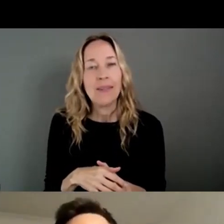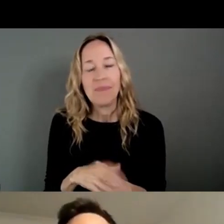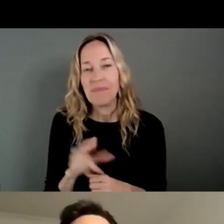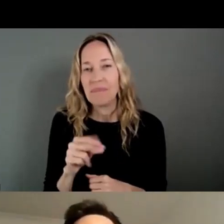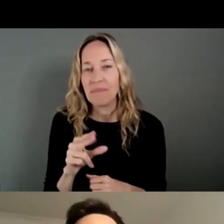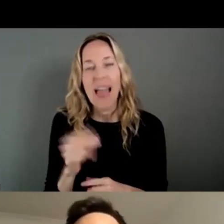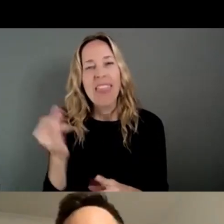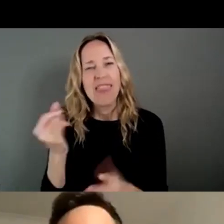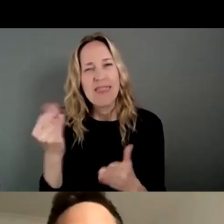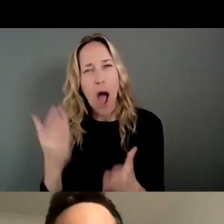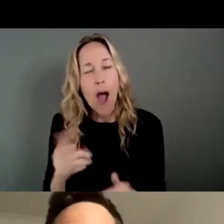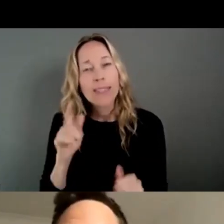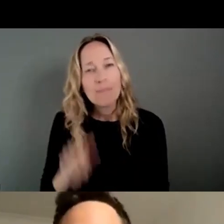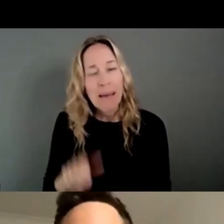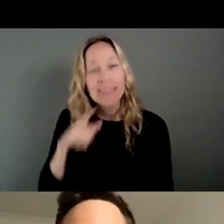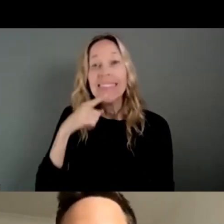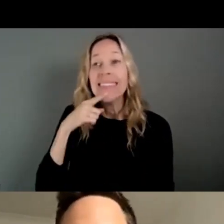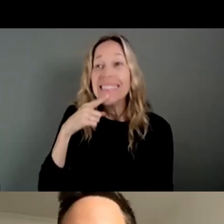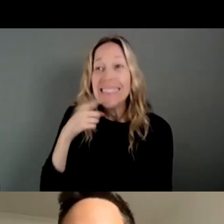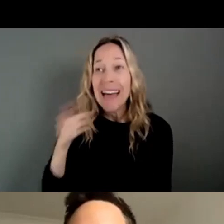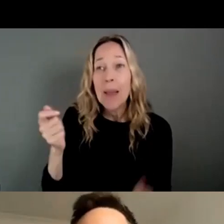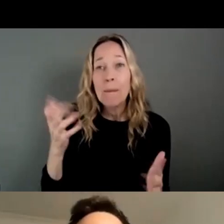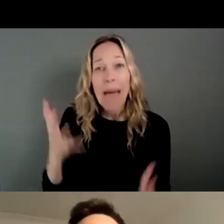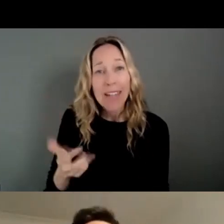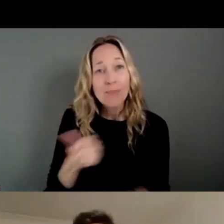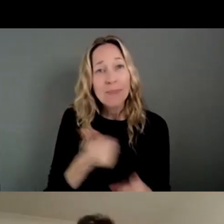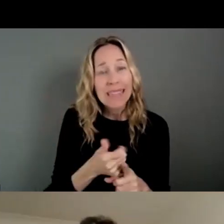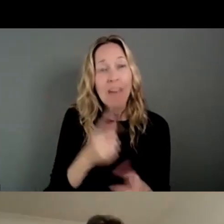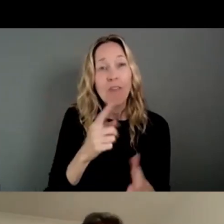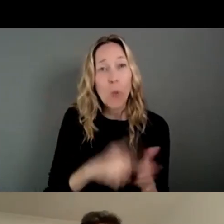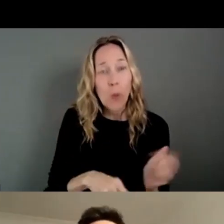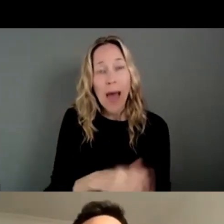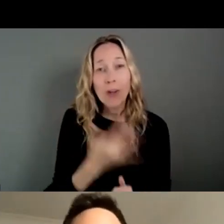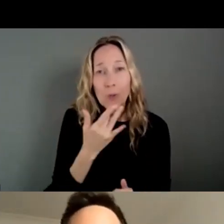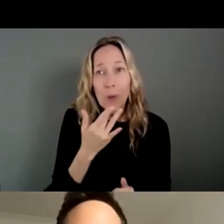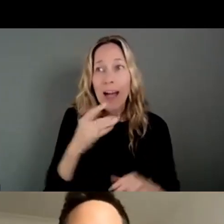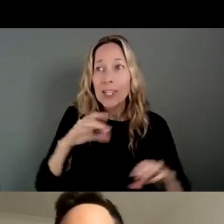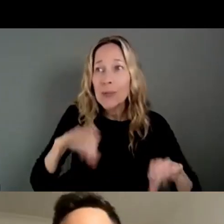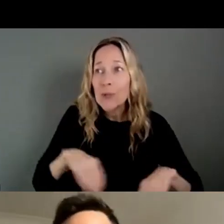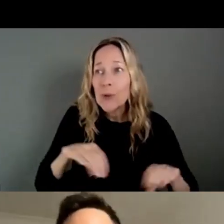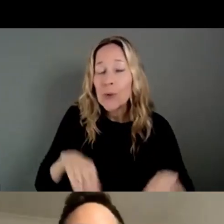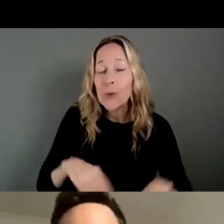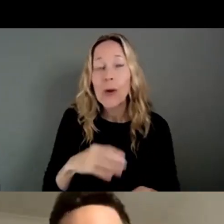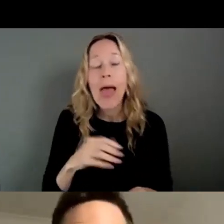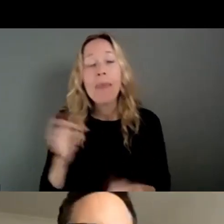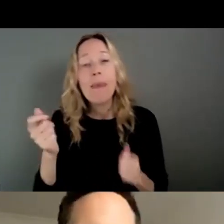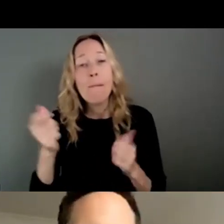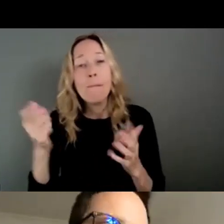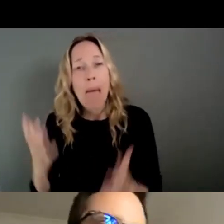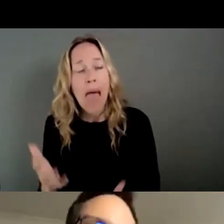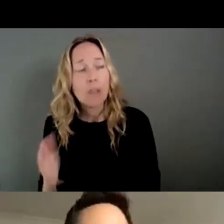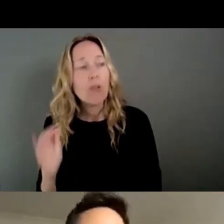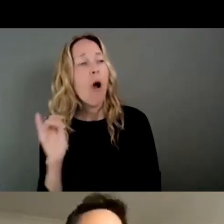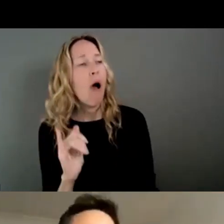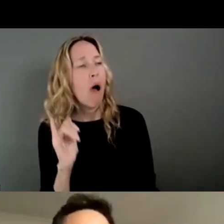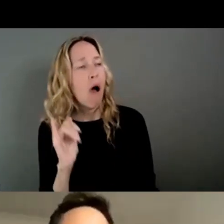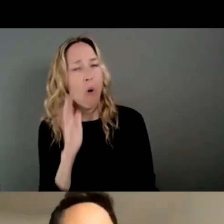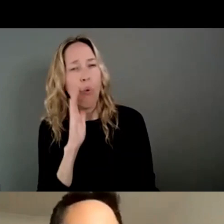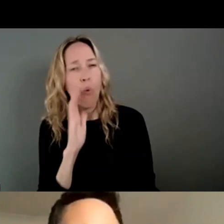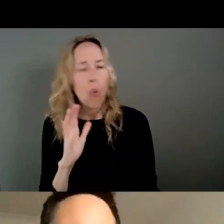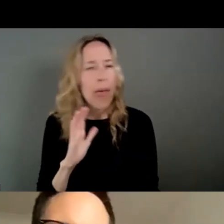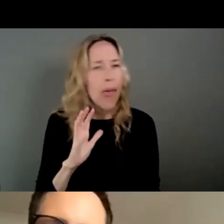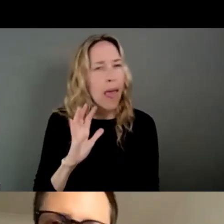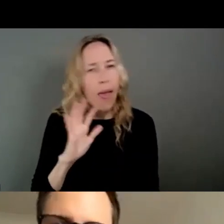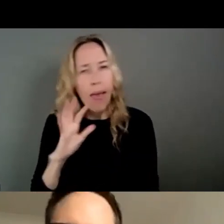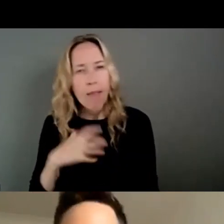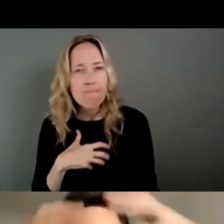to tell the manager what you want to do. Right. And they have to find the way to make it work. You work together to shape it, maybe for the